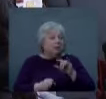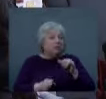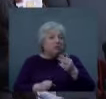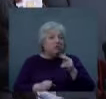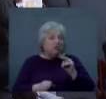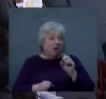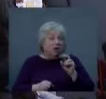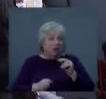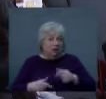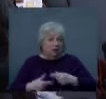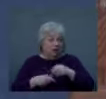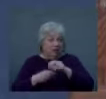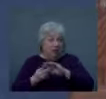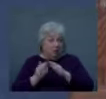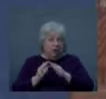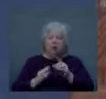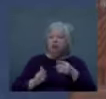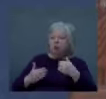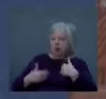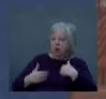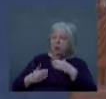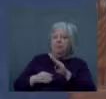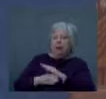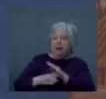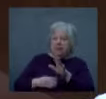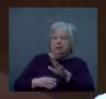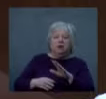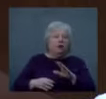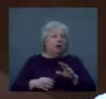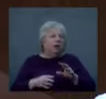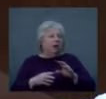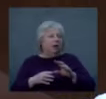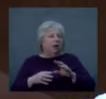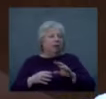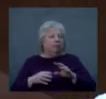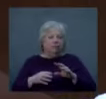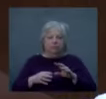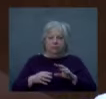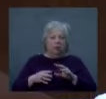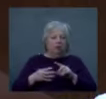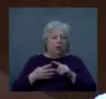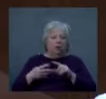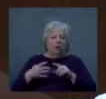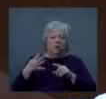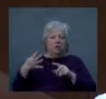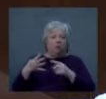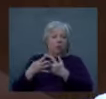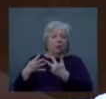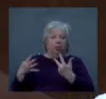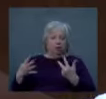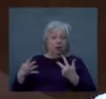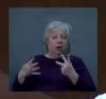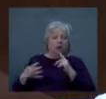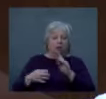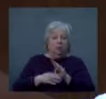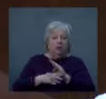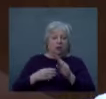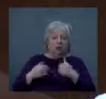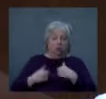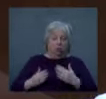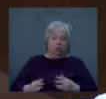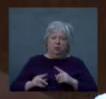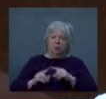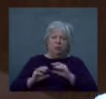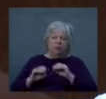community? She owns a business. She's so a business owner. Three out of four of these are business owners, but there's